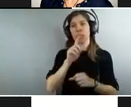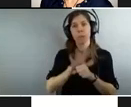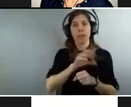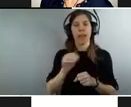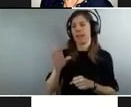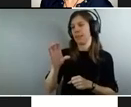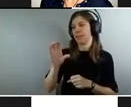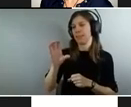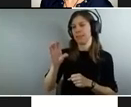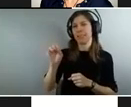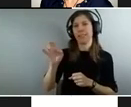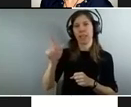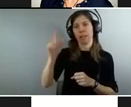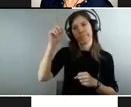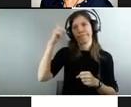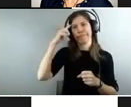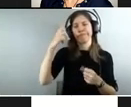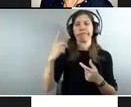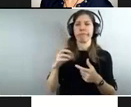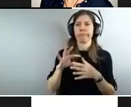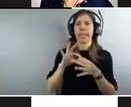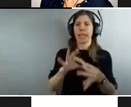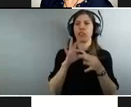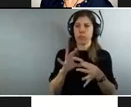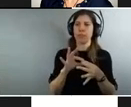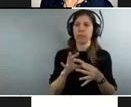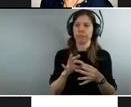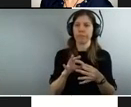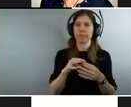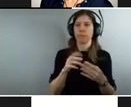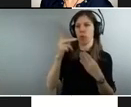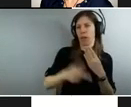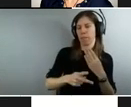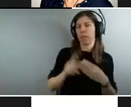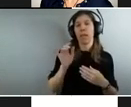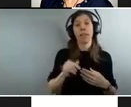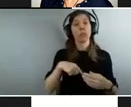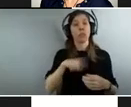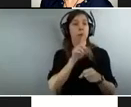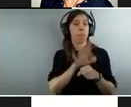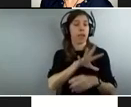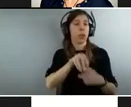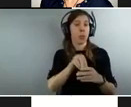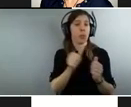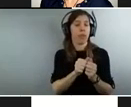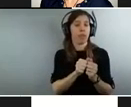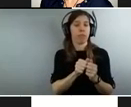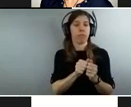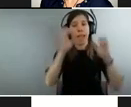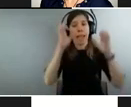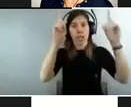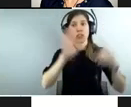we are committed to, as part of education, your civic education as well,